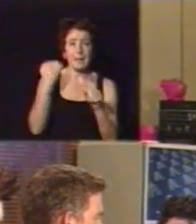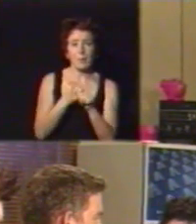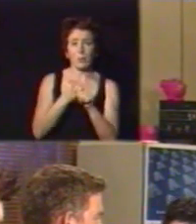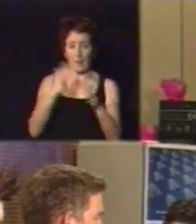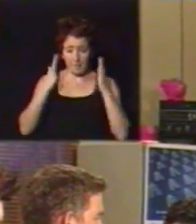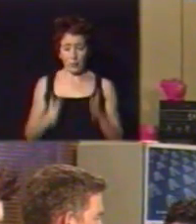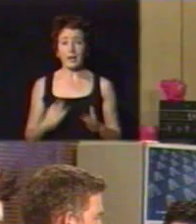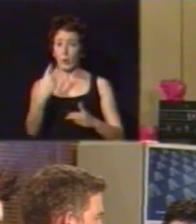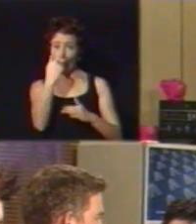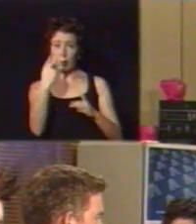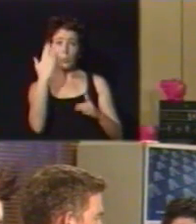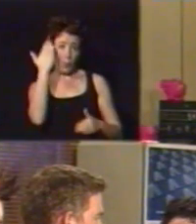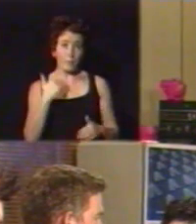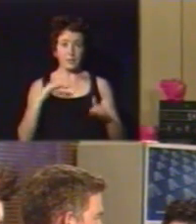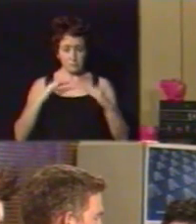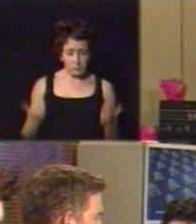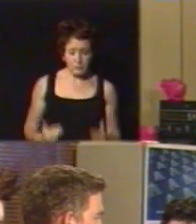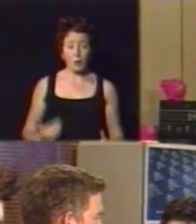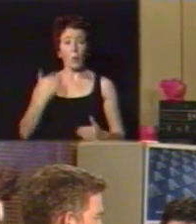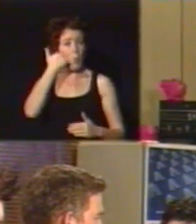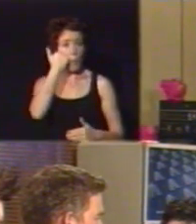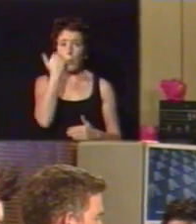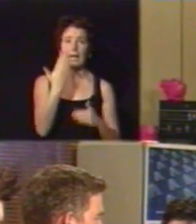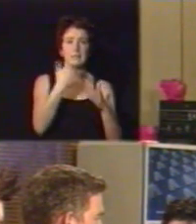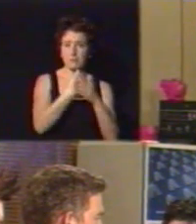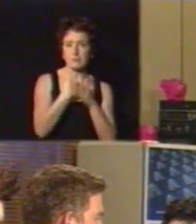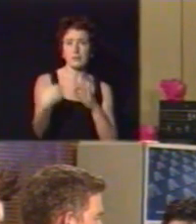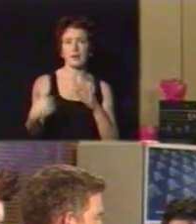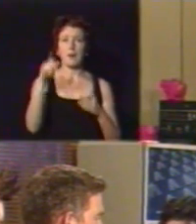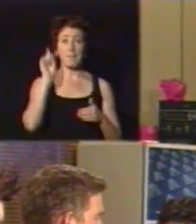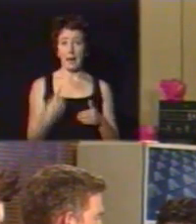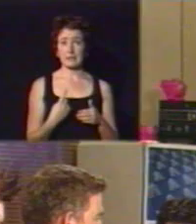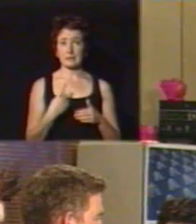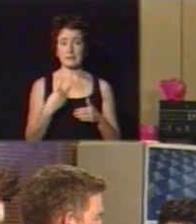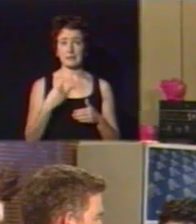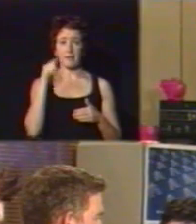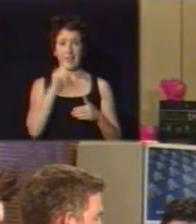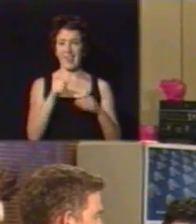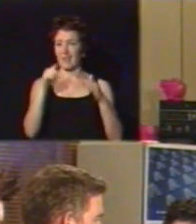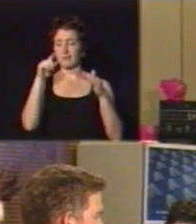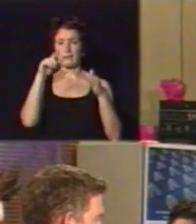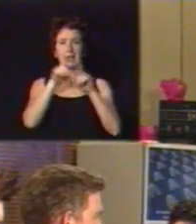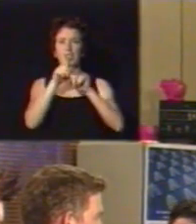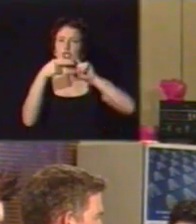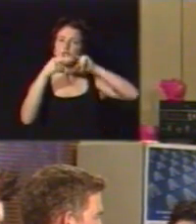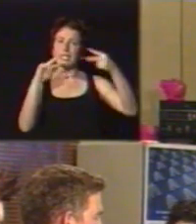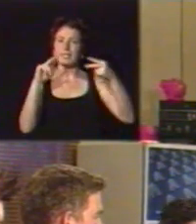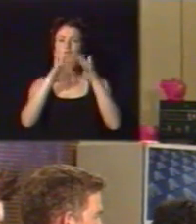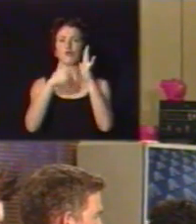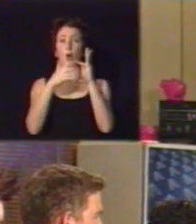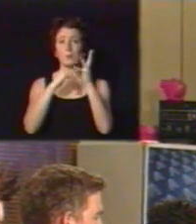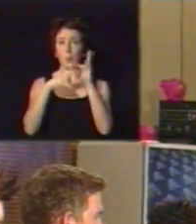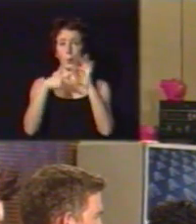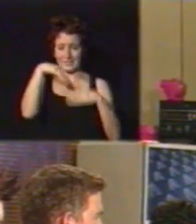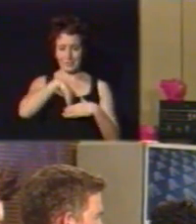looks exactly female, always will, and they just happen to have a Y chromosome and internal testes. But do